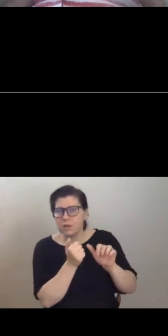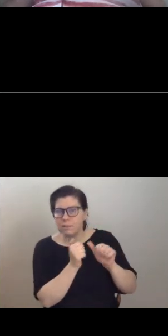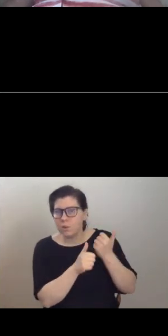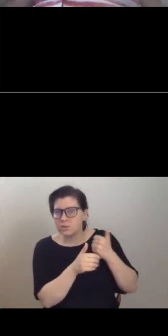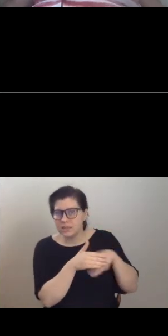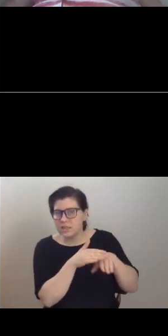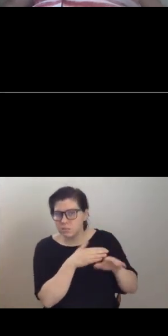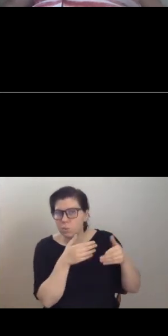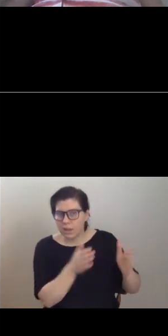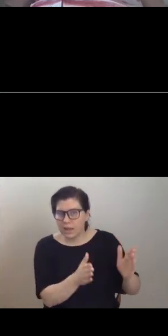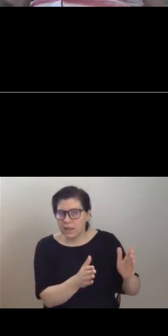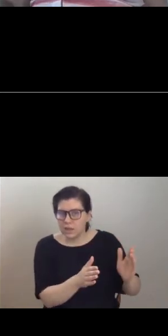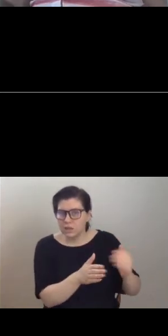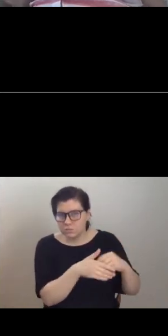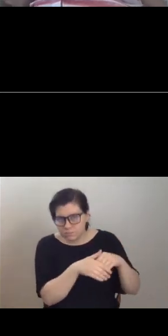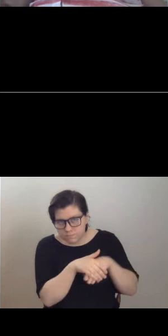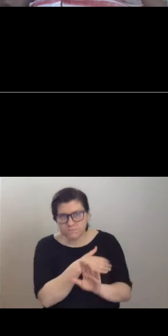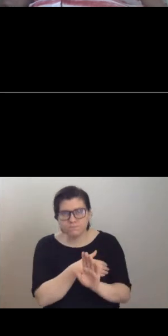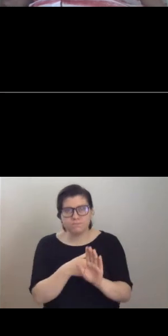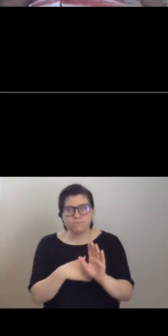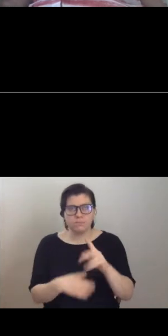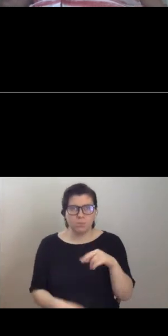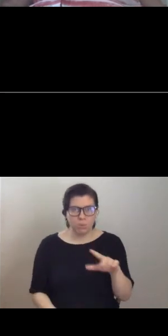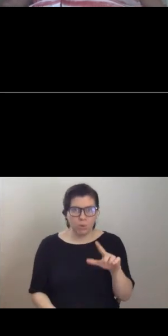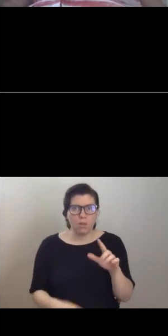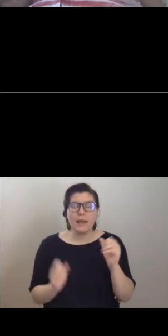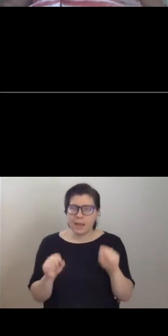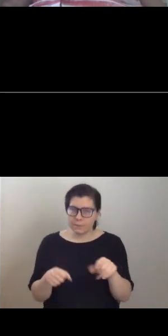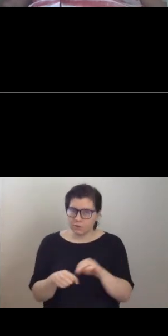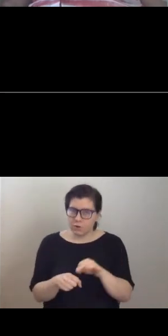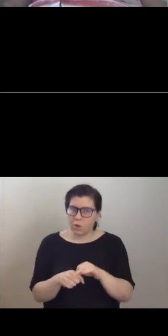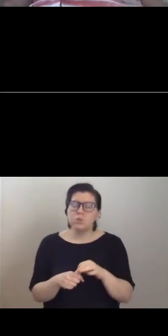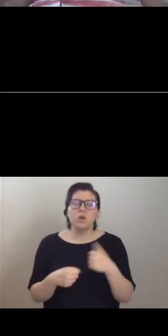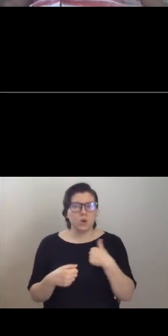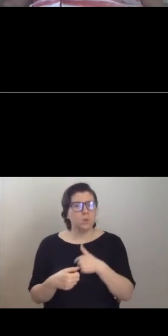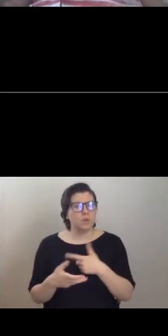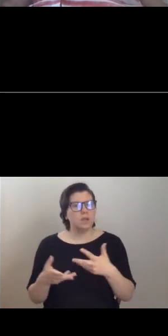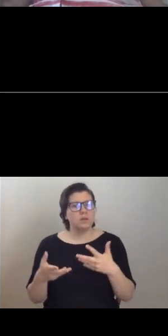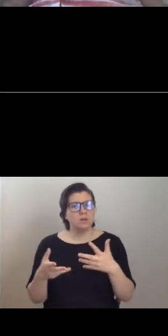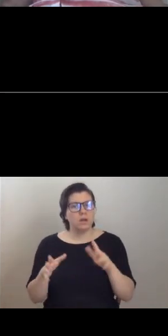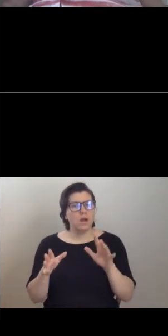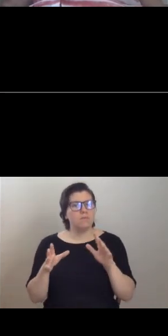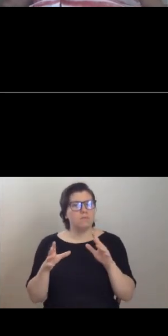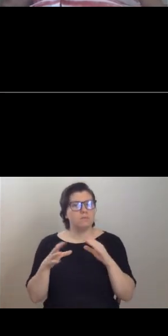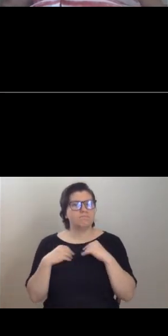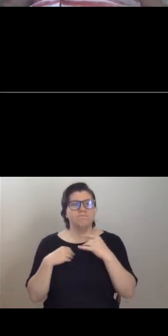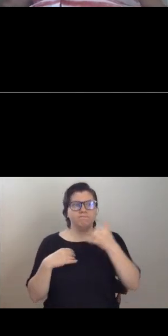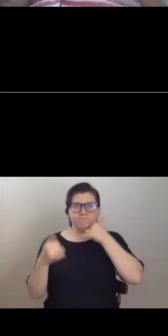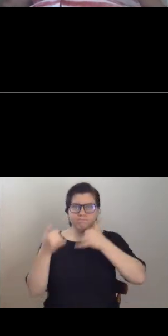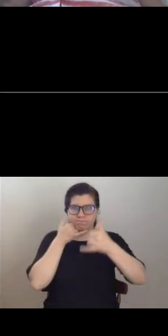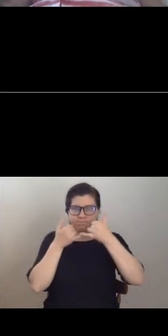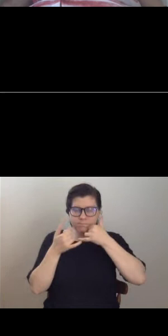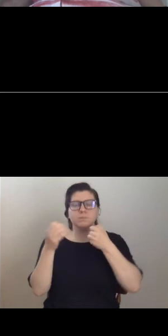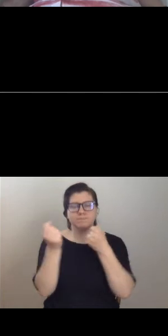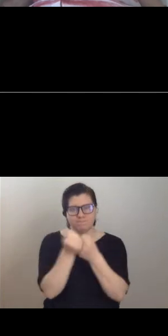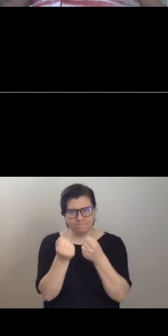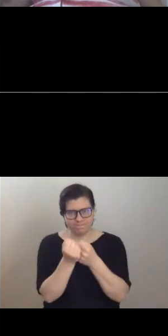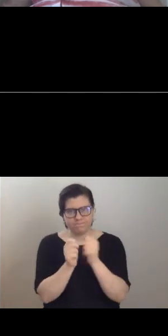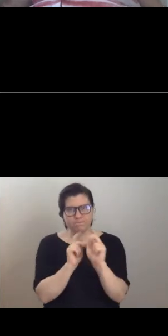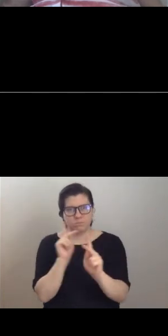get and to actually be able to vote. And we have been able to support people with getting those